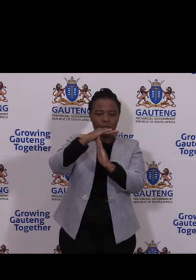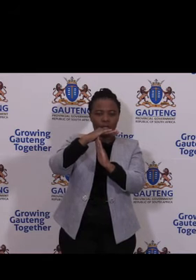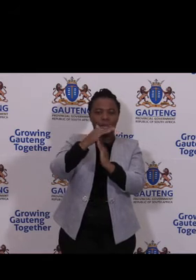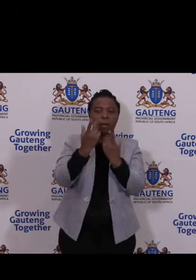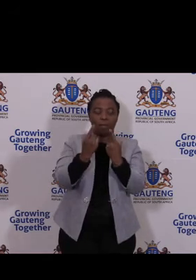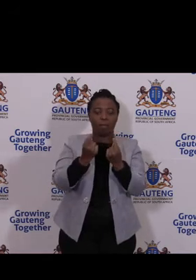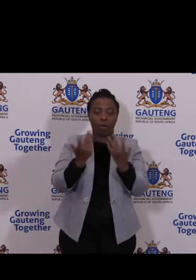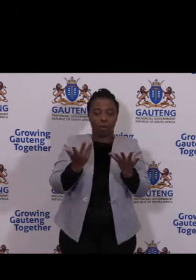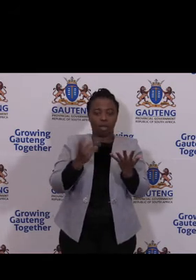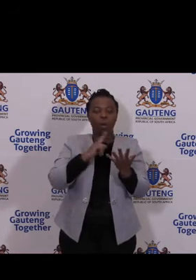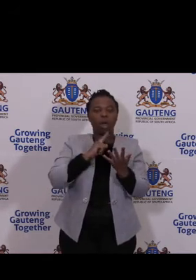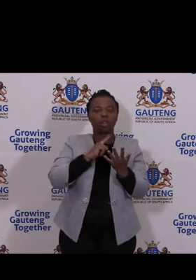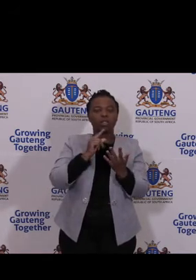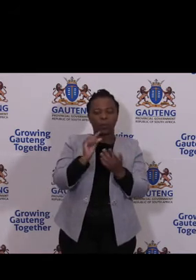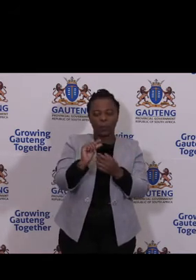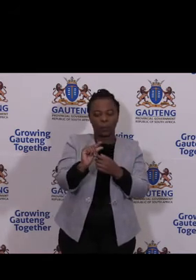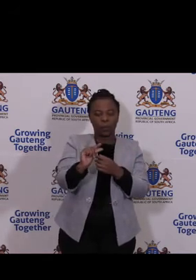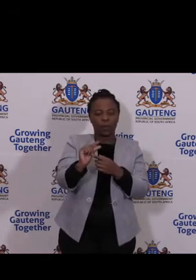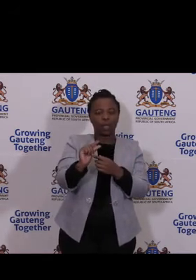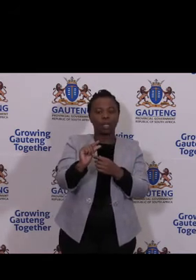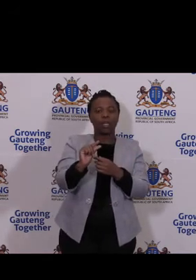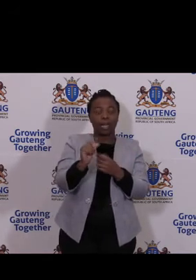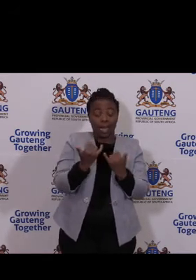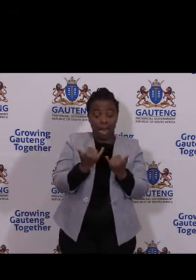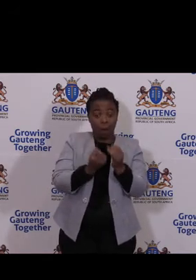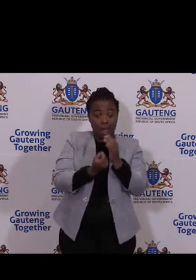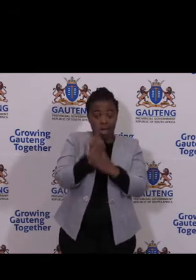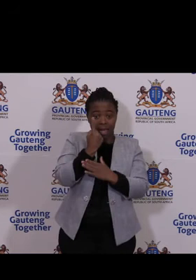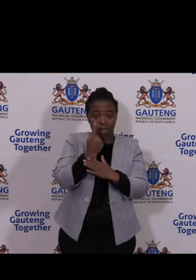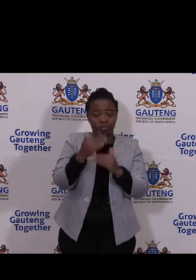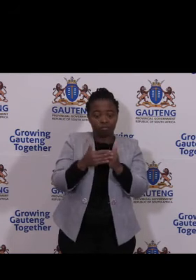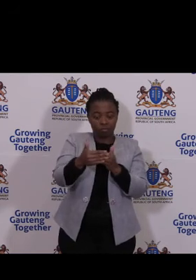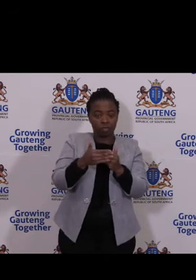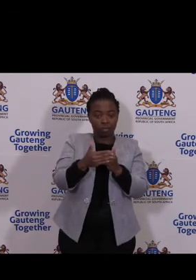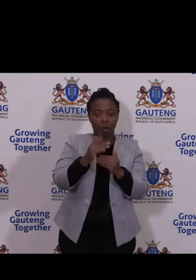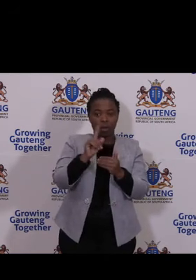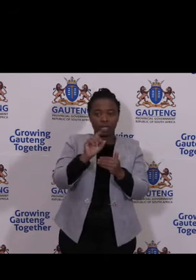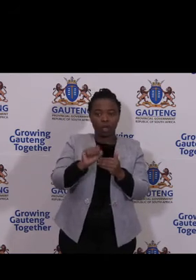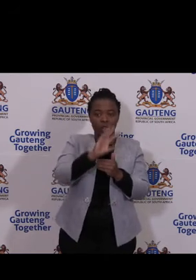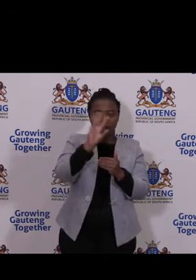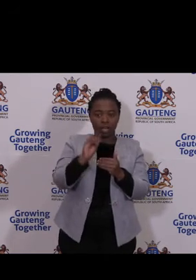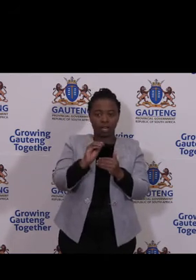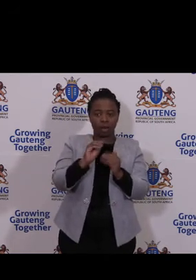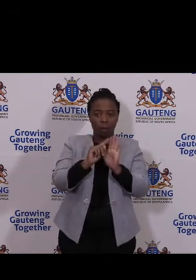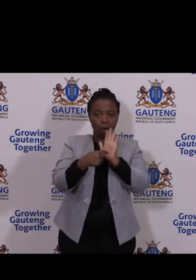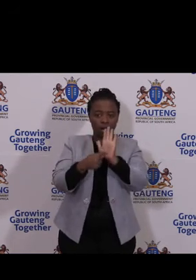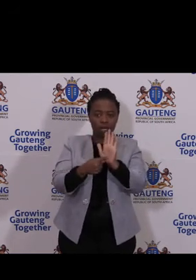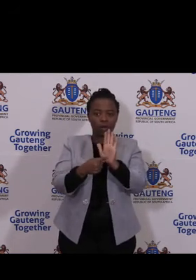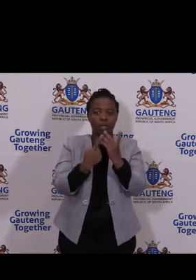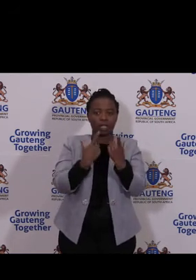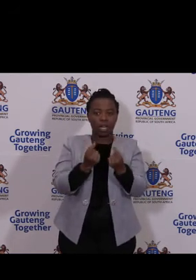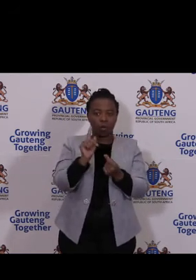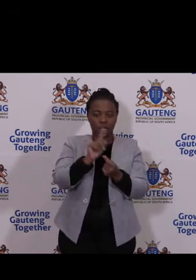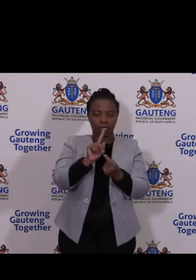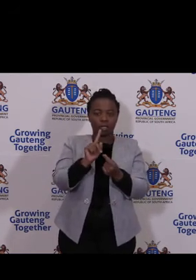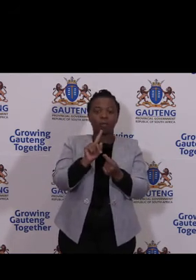closer. The one that holds true to what is happening currently, it is the South African model of which is done by SACEM, which is the